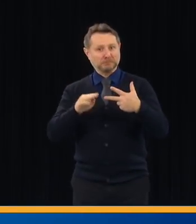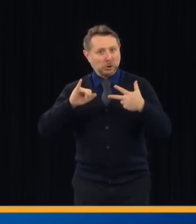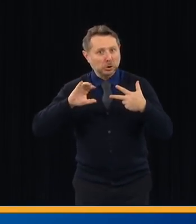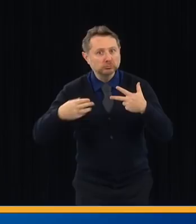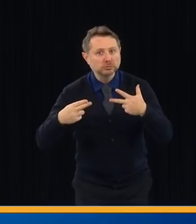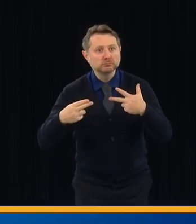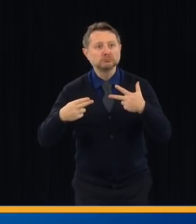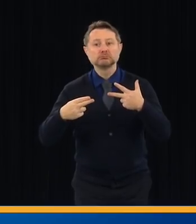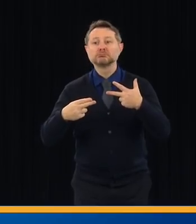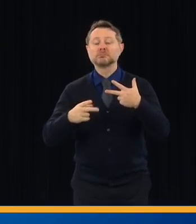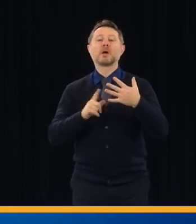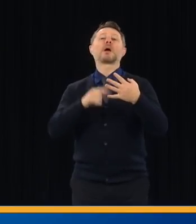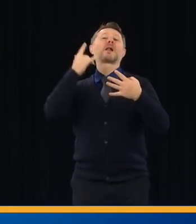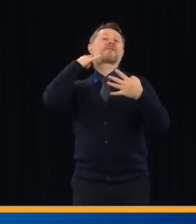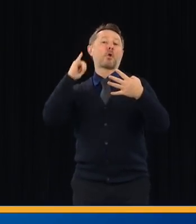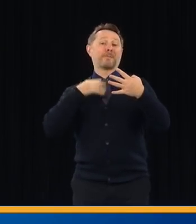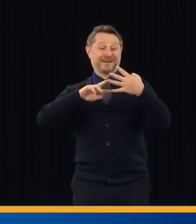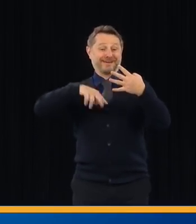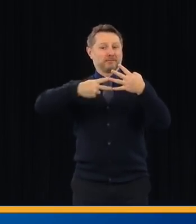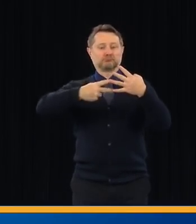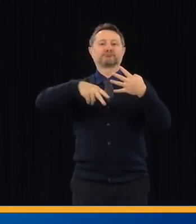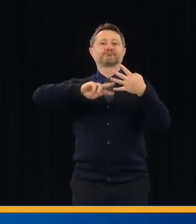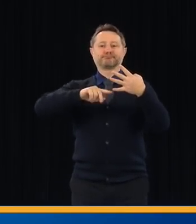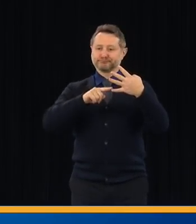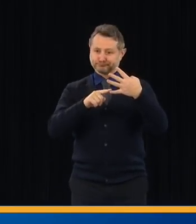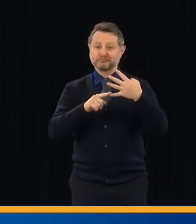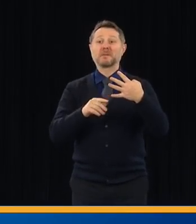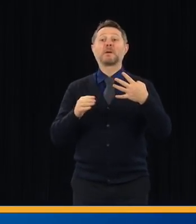California, then Massachusetts.